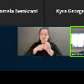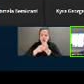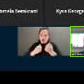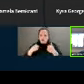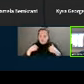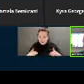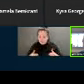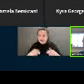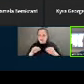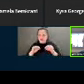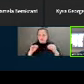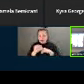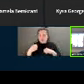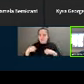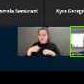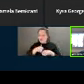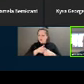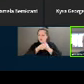same principles